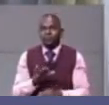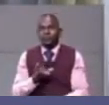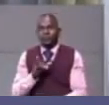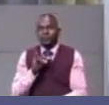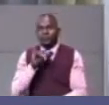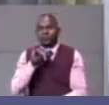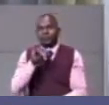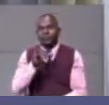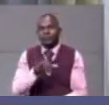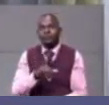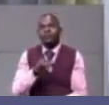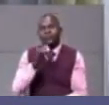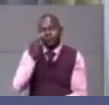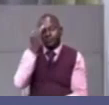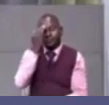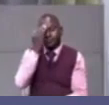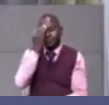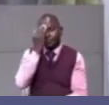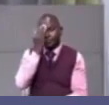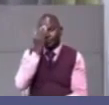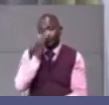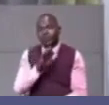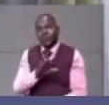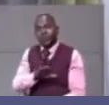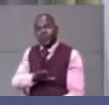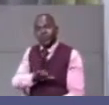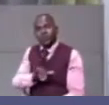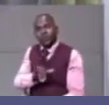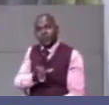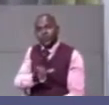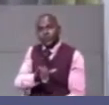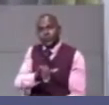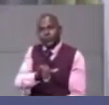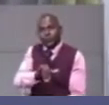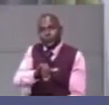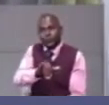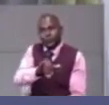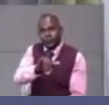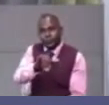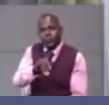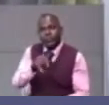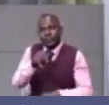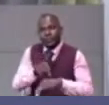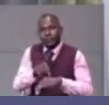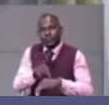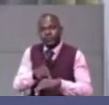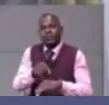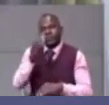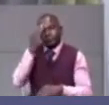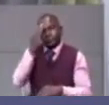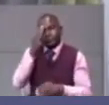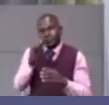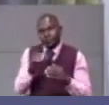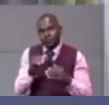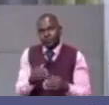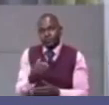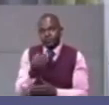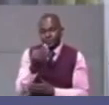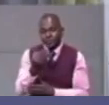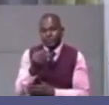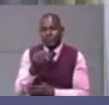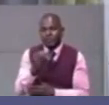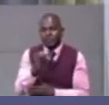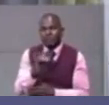airfield when you're on the runway. That's a time you know that 30 seconds